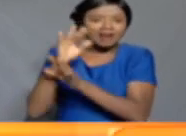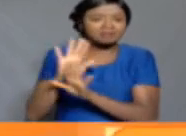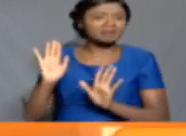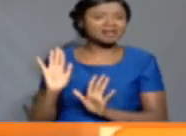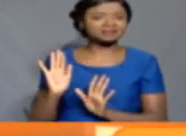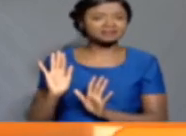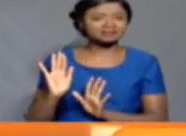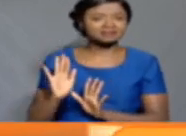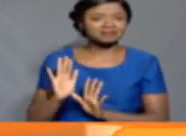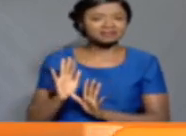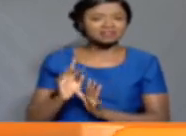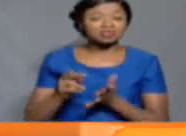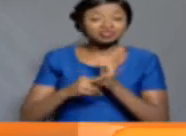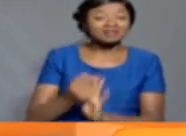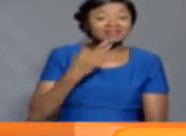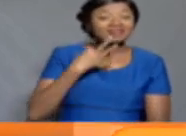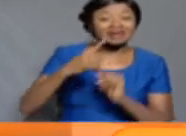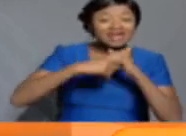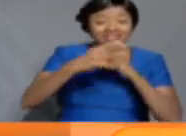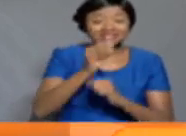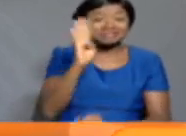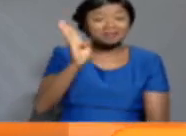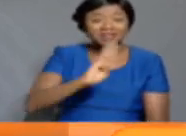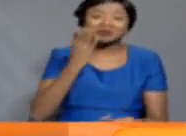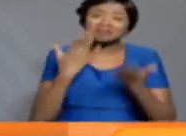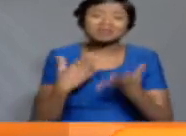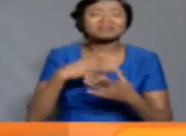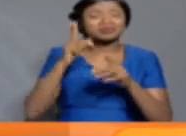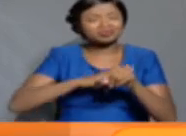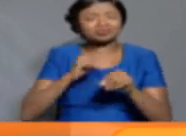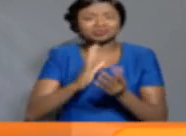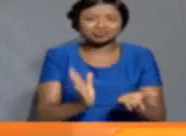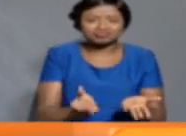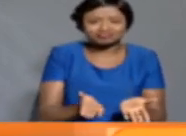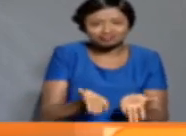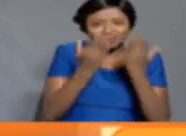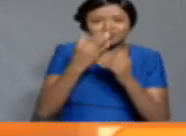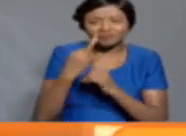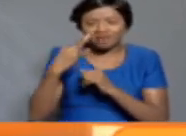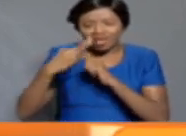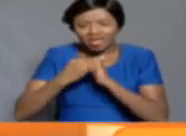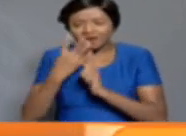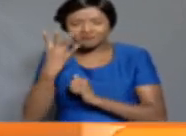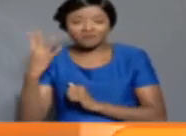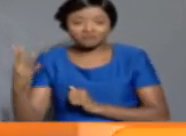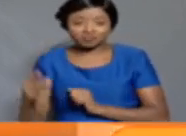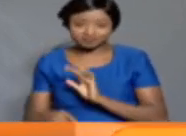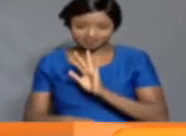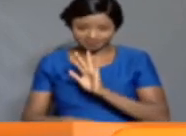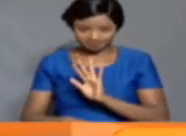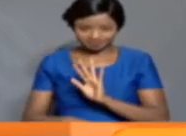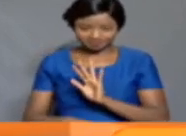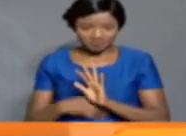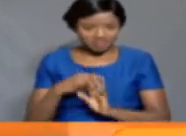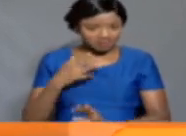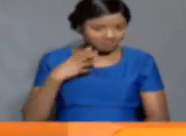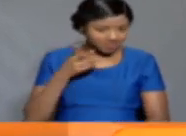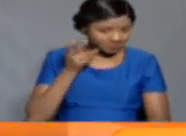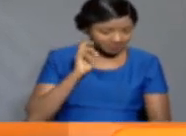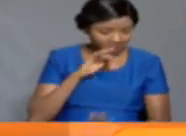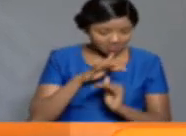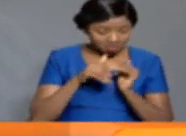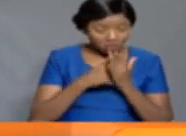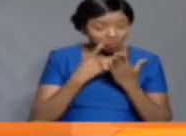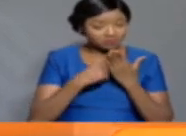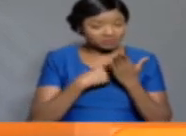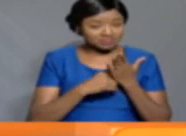have the 360 billion we are spending could have been used maybe to improve 844. I listen to all the discussion here and elsewhere, but